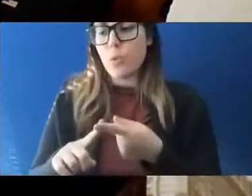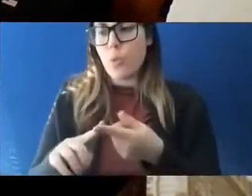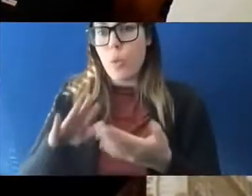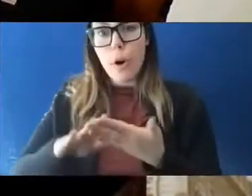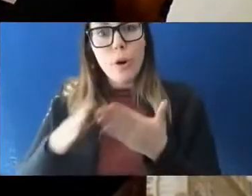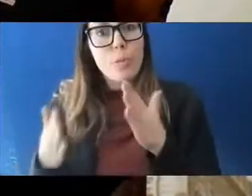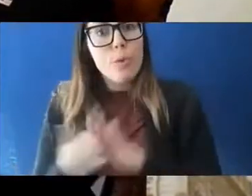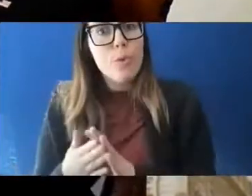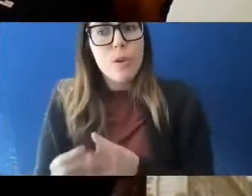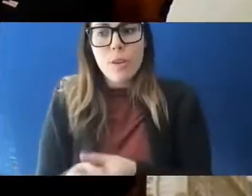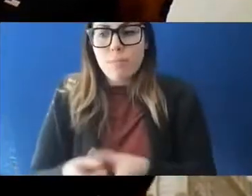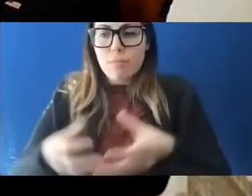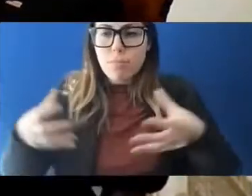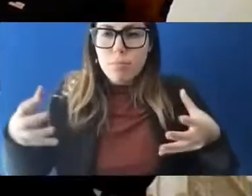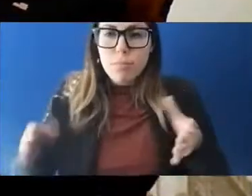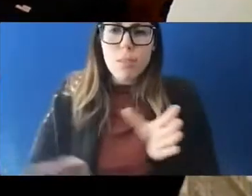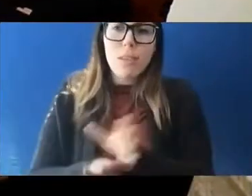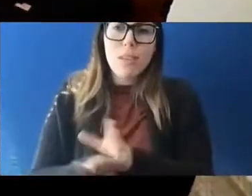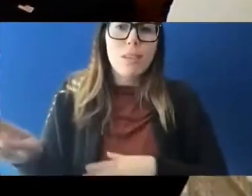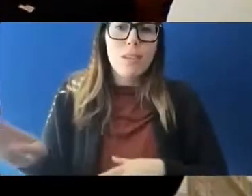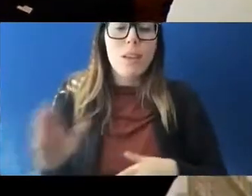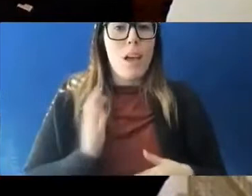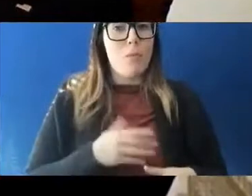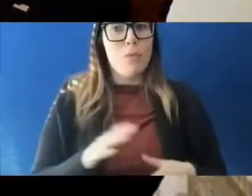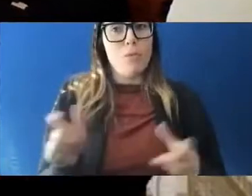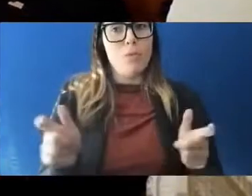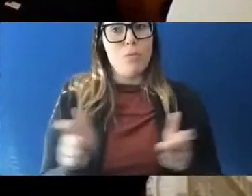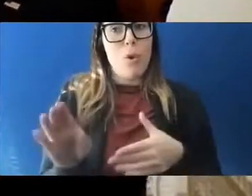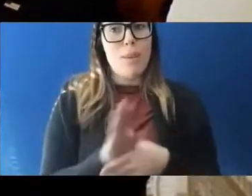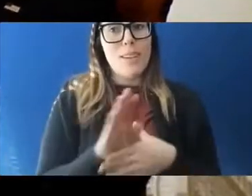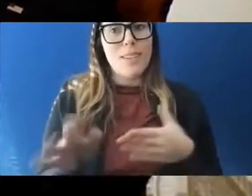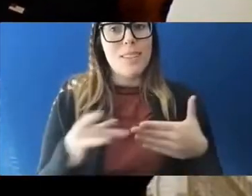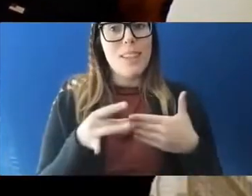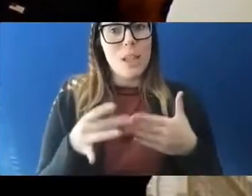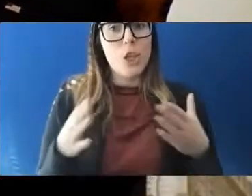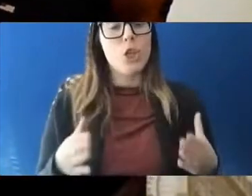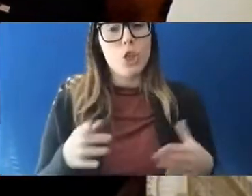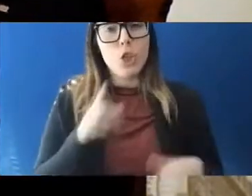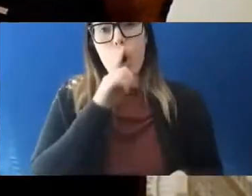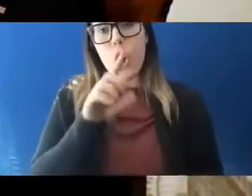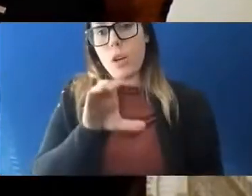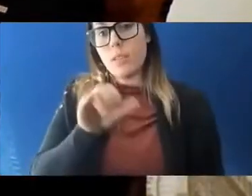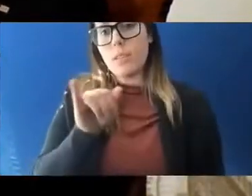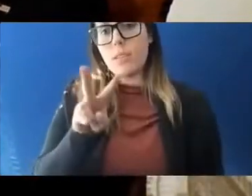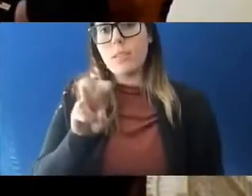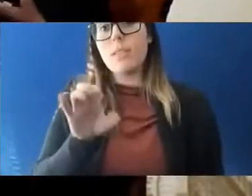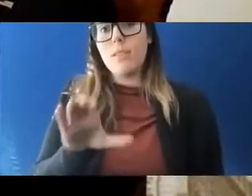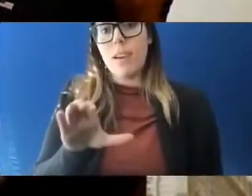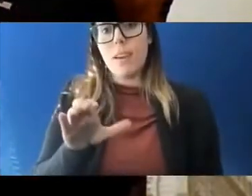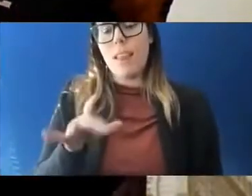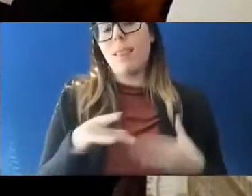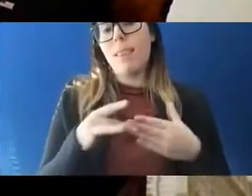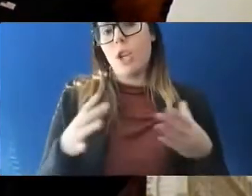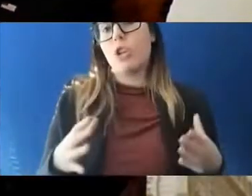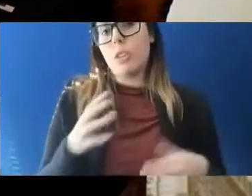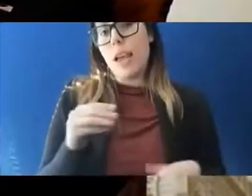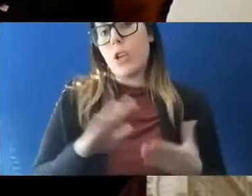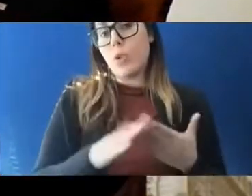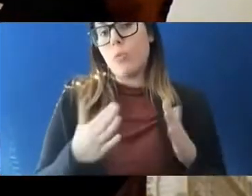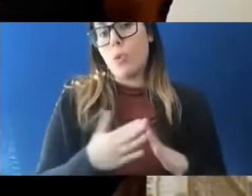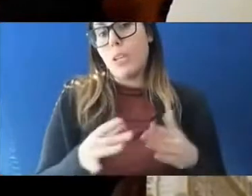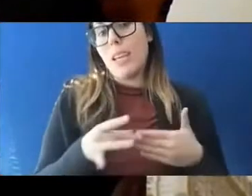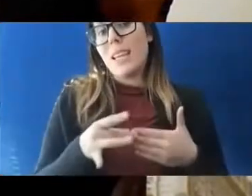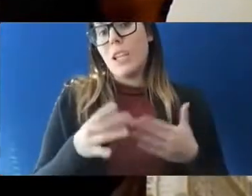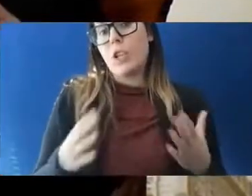community, and understand that our small business leaders are also civic leaders, they are also community leaders, and what we did